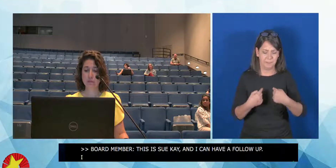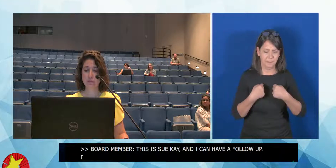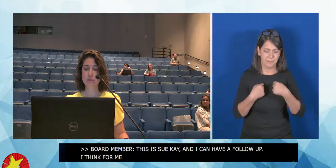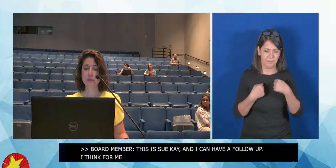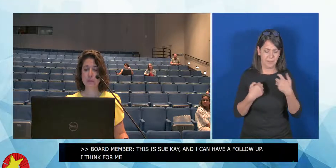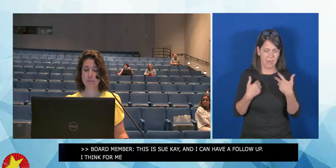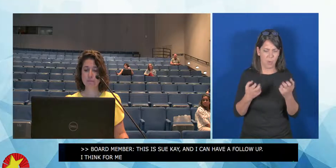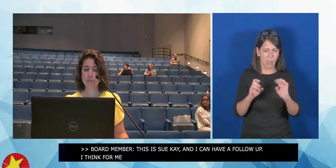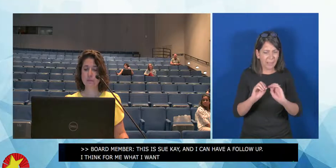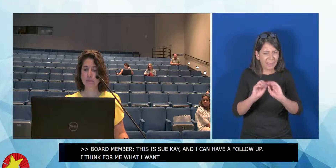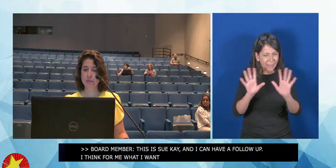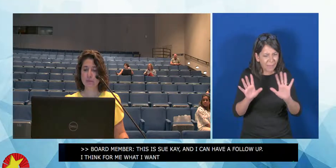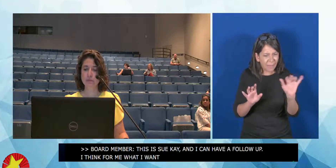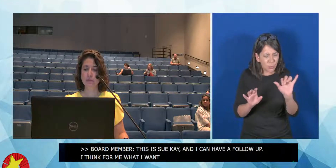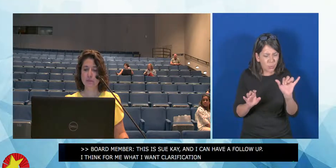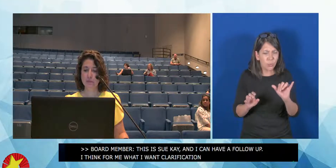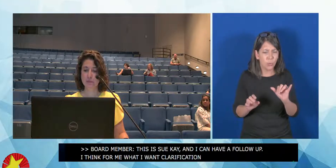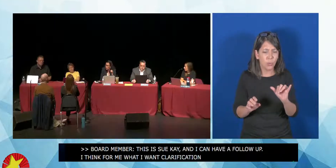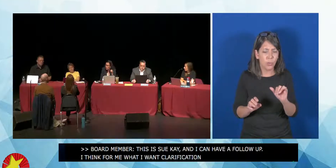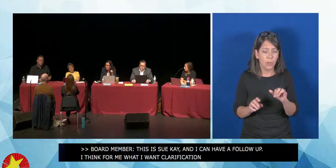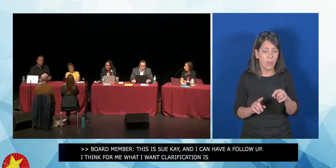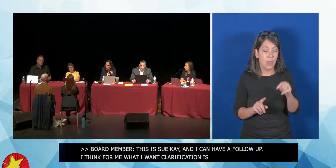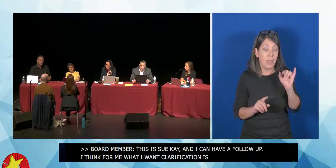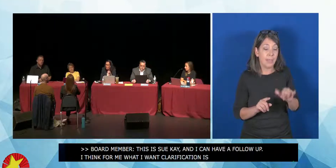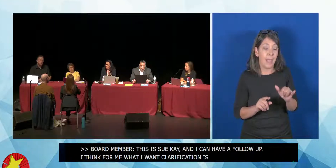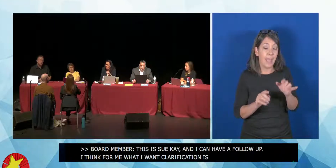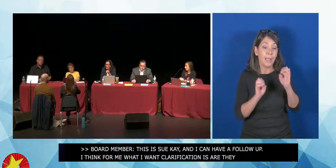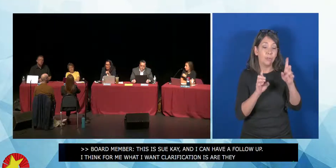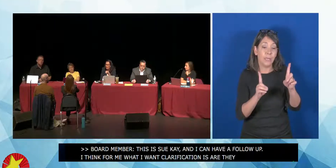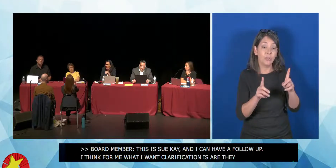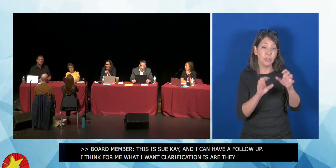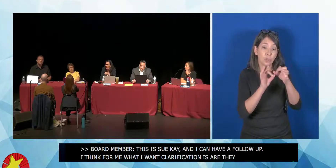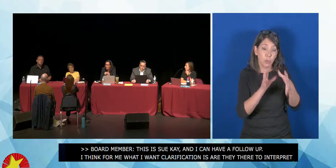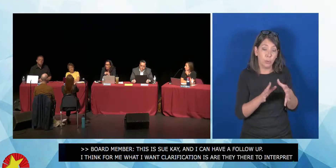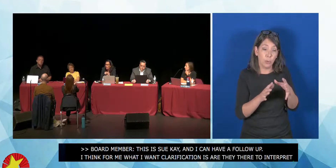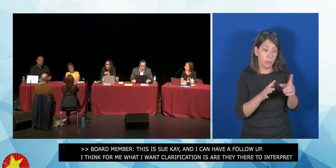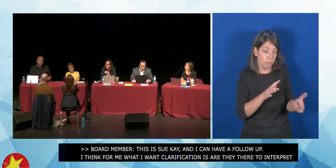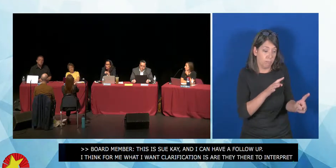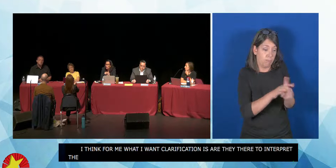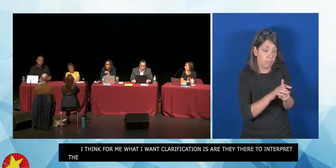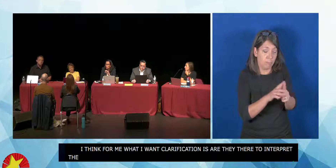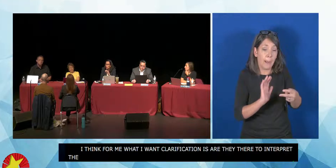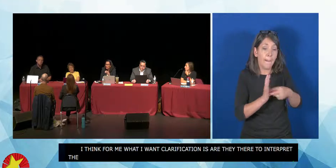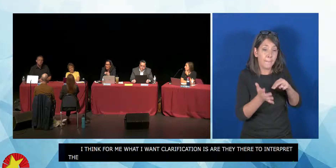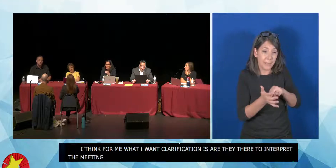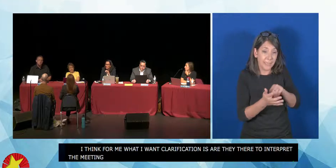clarification is, are they there to interpret the meeting, or